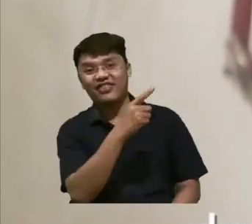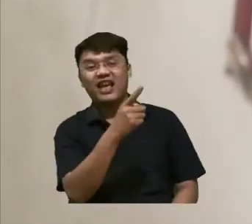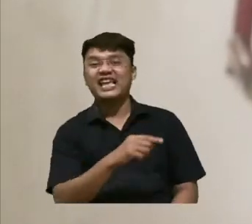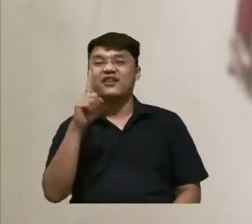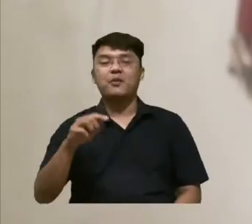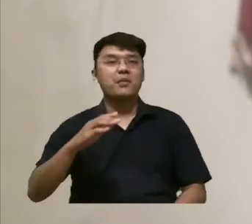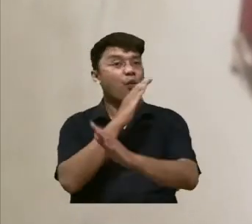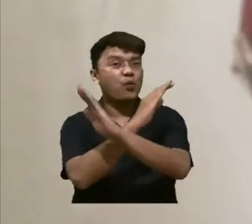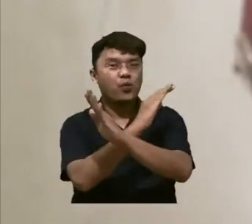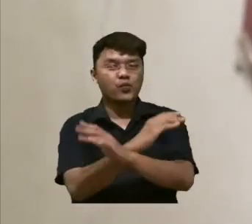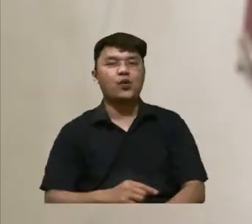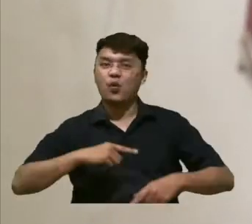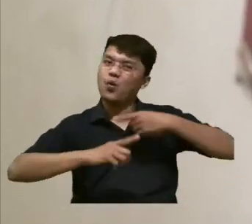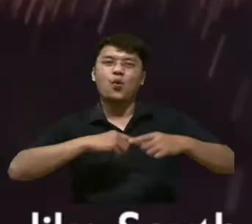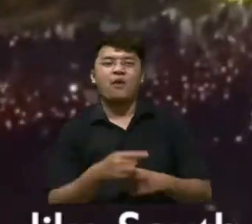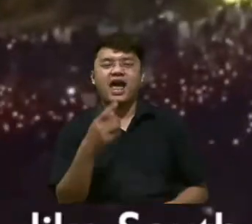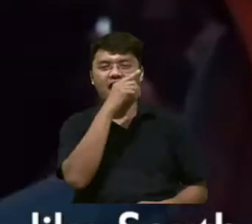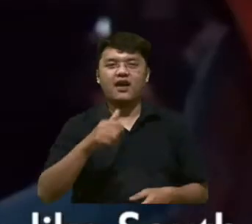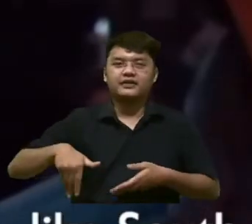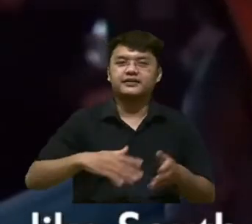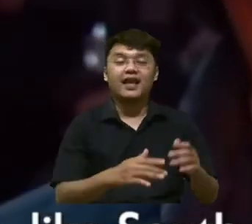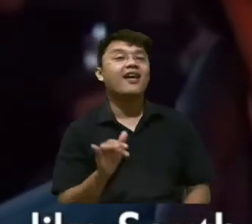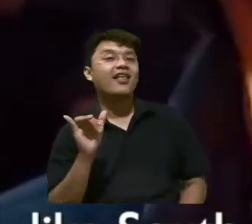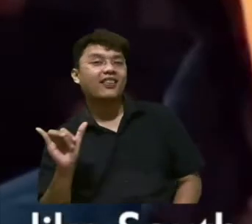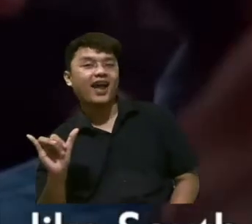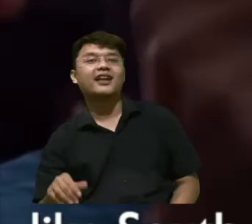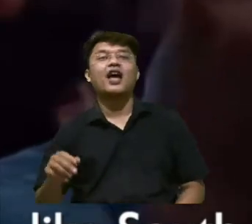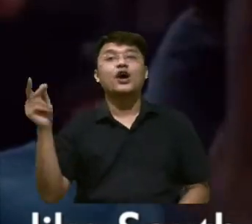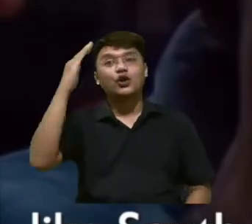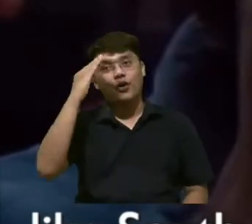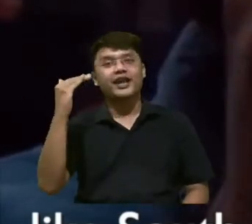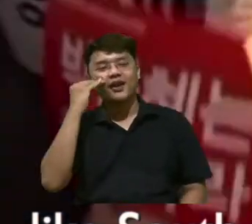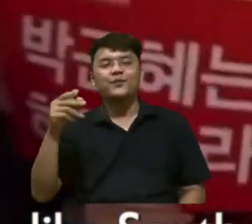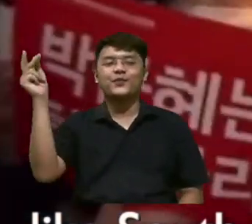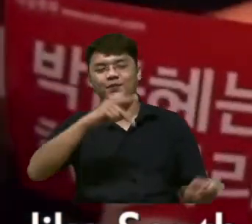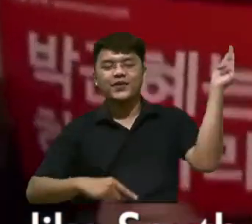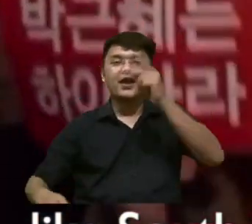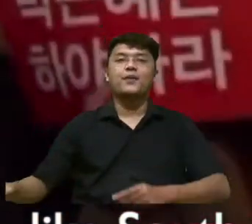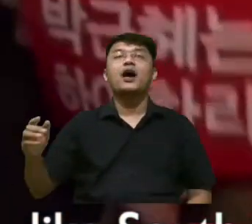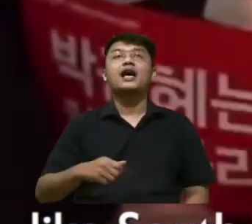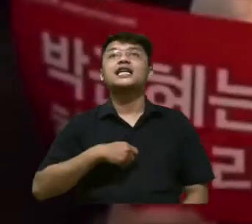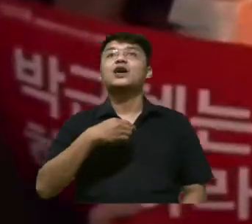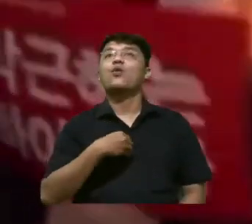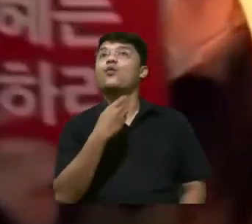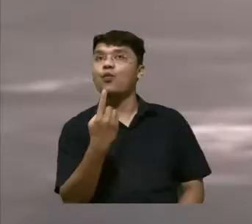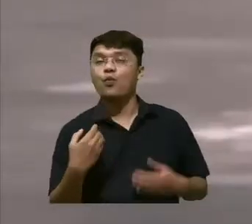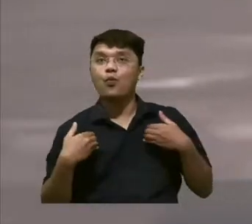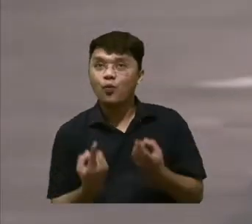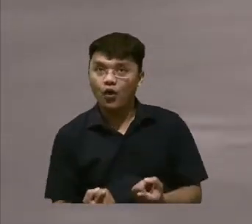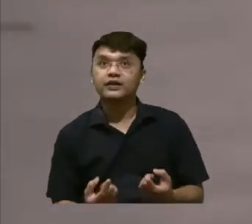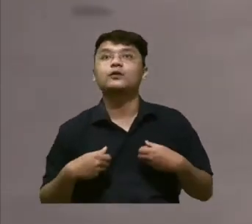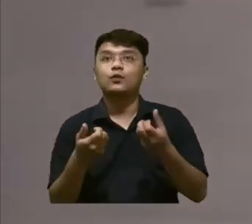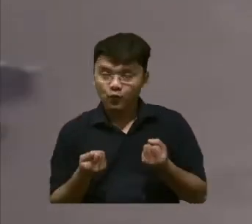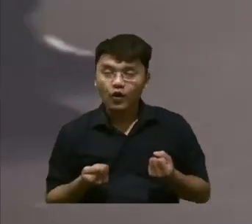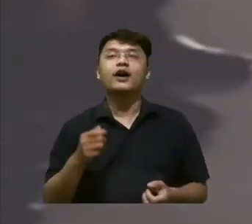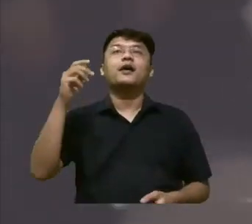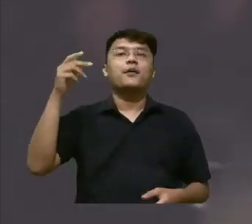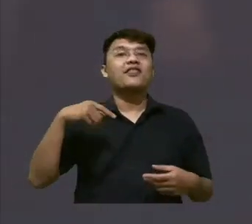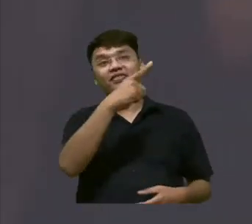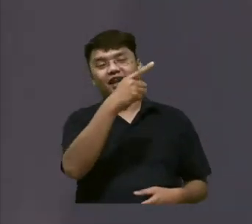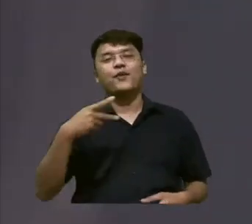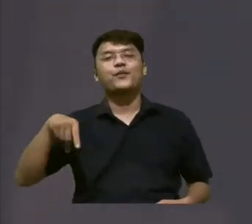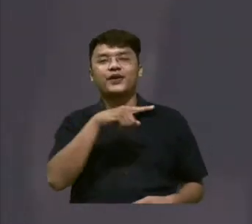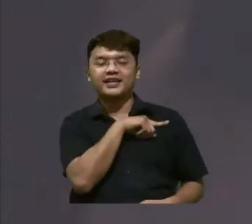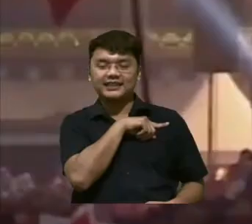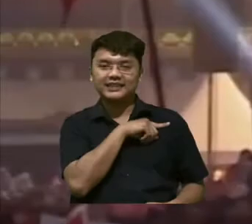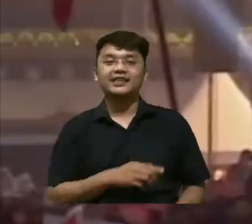or against the way of virtue. Like South Korean protesters demanded their president to resign over a corruption scandal. There were